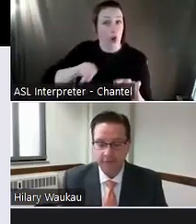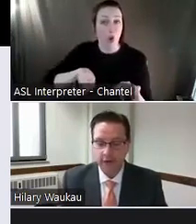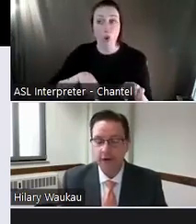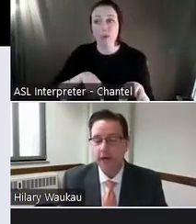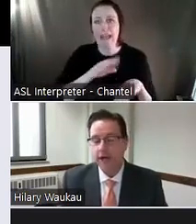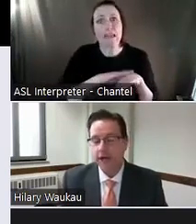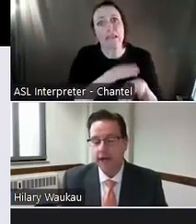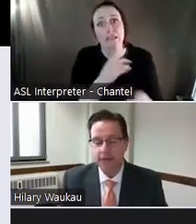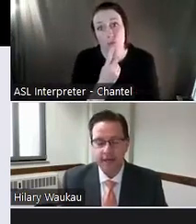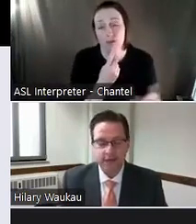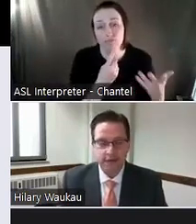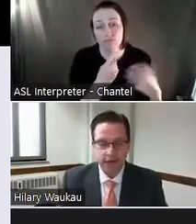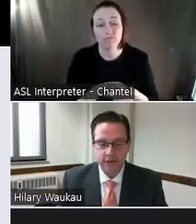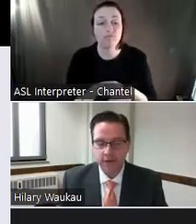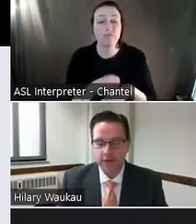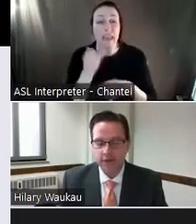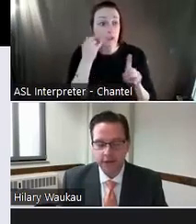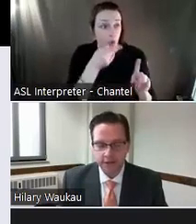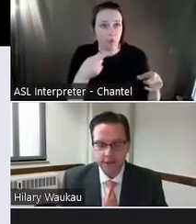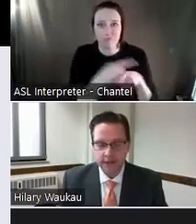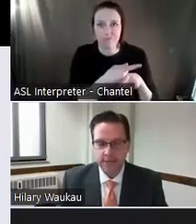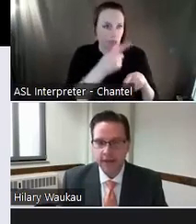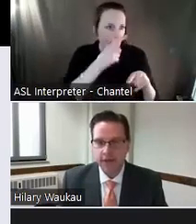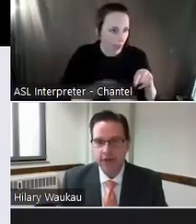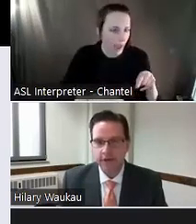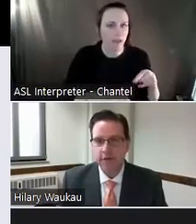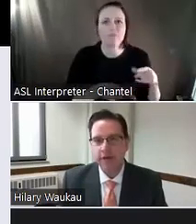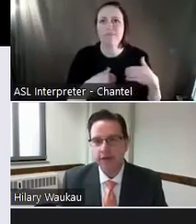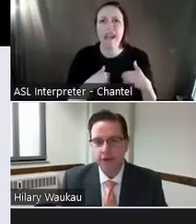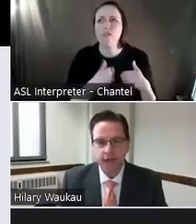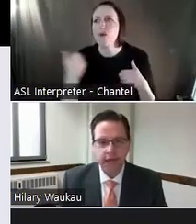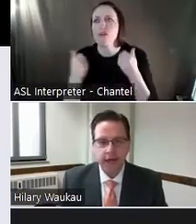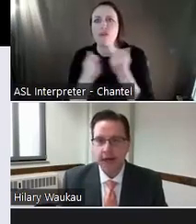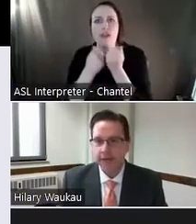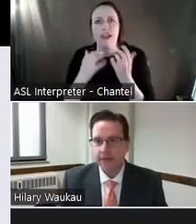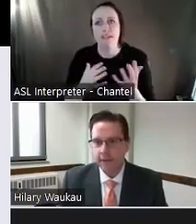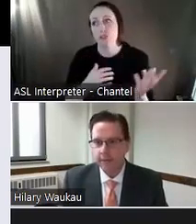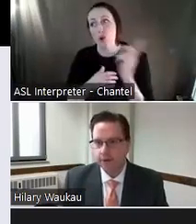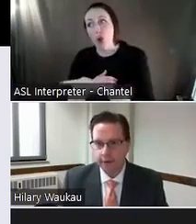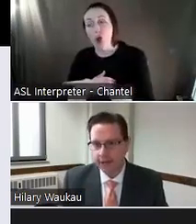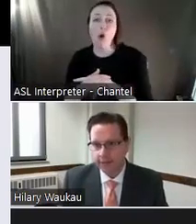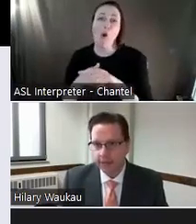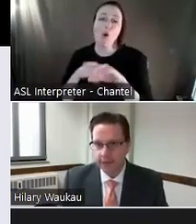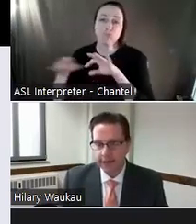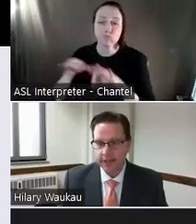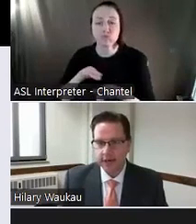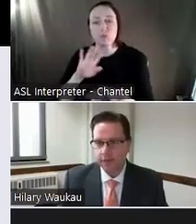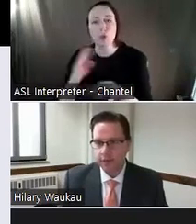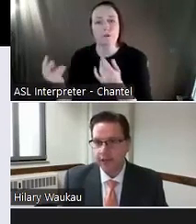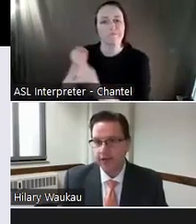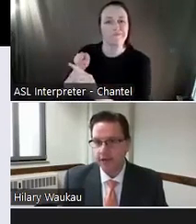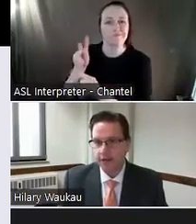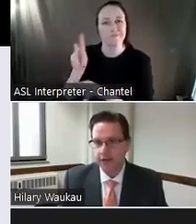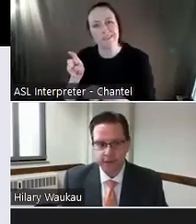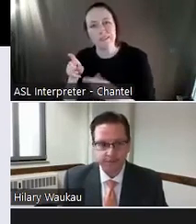can, or have your advocates, your stakeholders also attend to make sure that your voice is heard in this public forum and in these public settings for